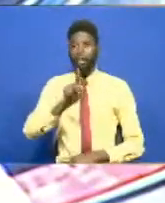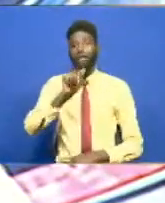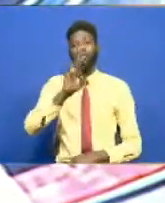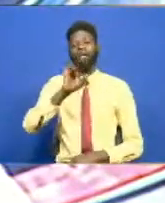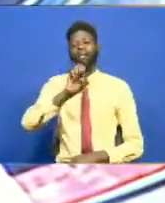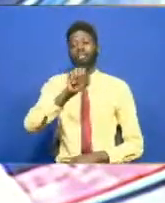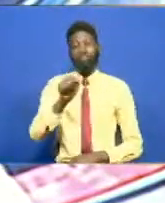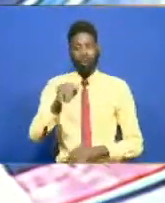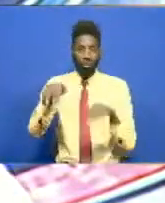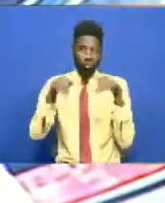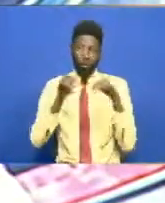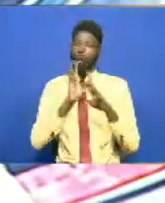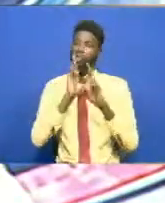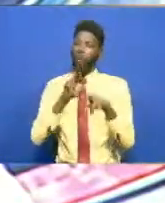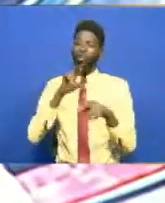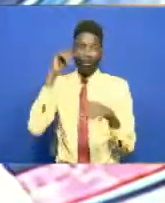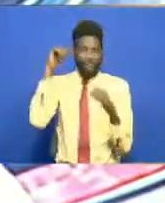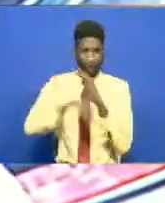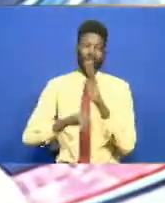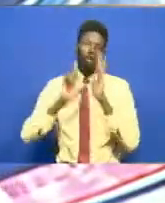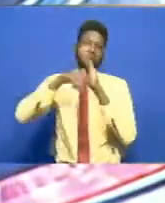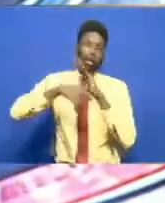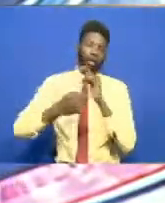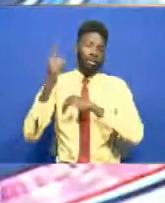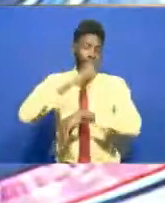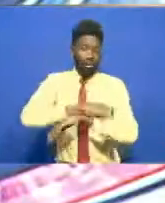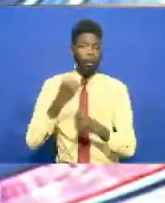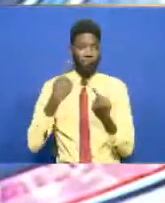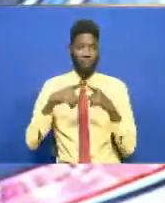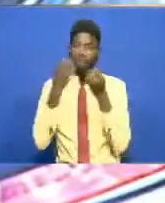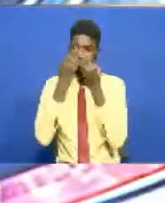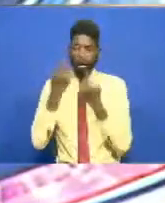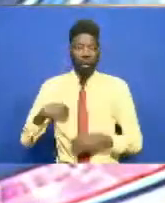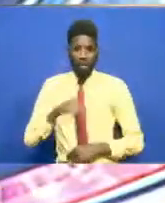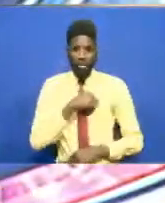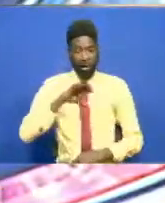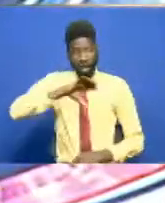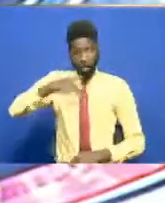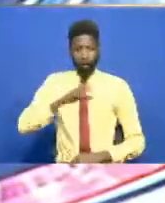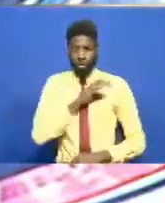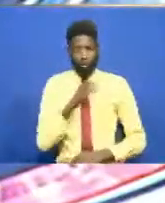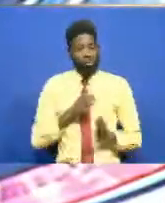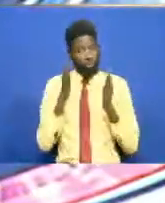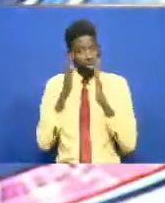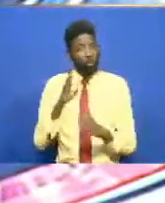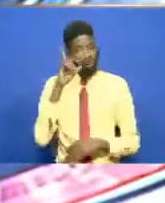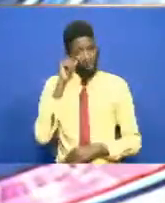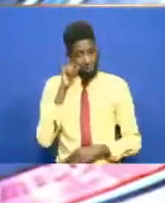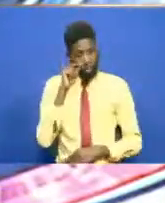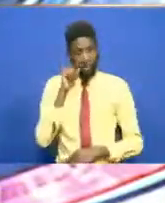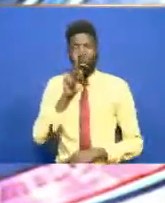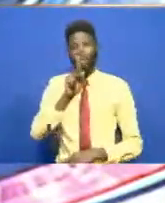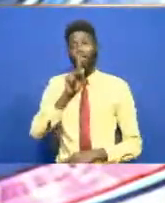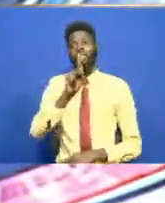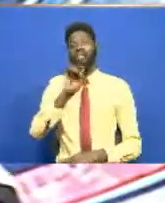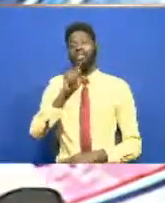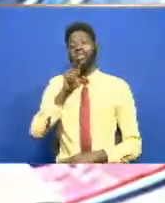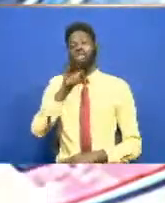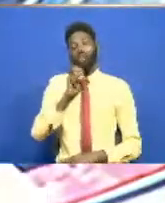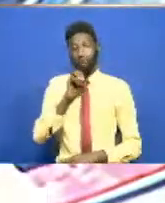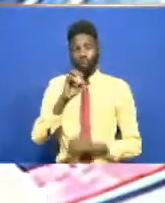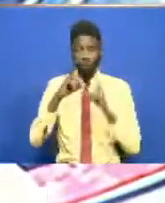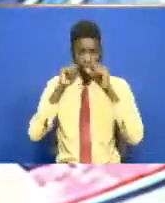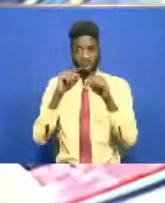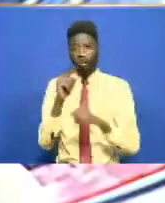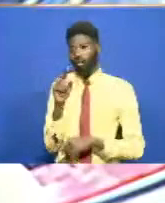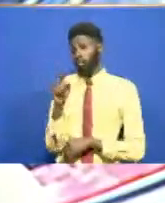confirmations throughout the day. But what she tells us, the County Commissioner of Mombasa, Gilbert Kitio, is saying that this is not the only institution